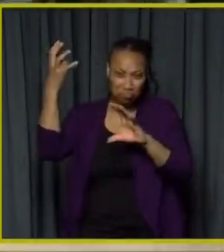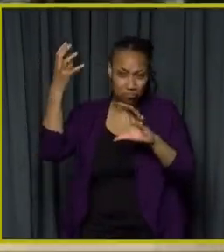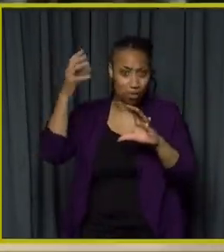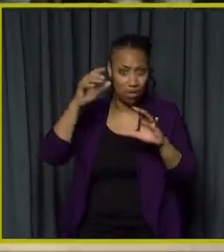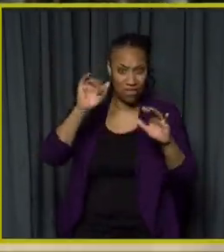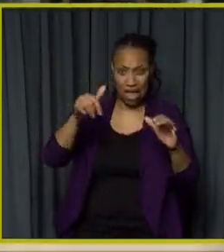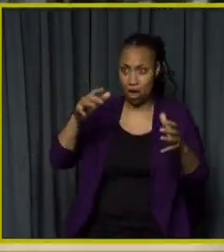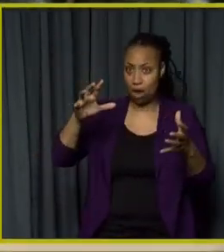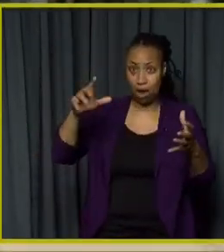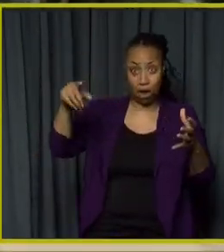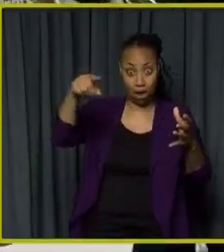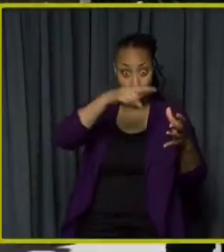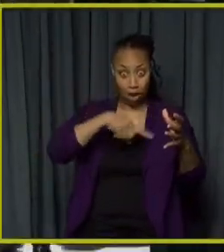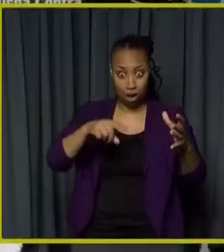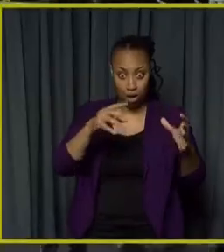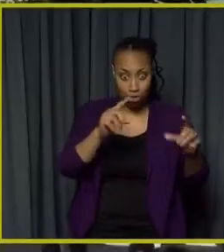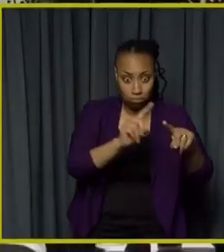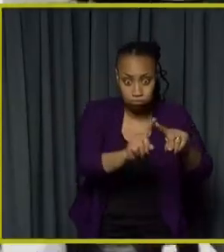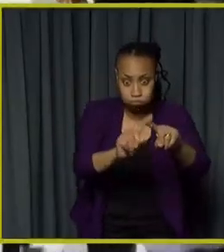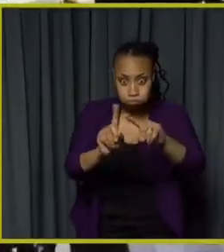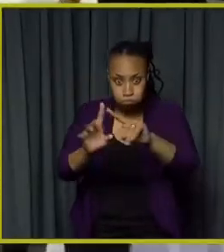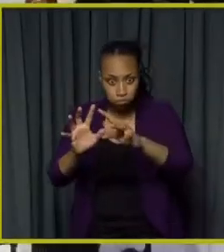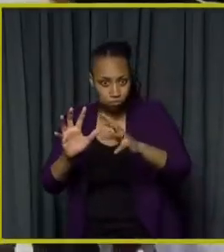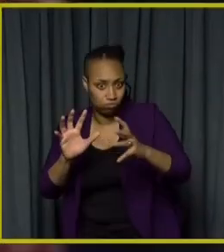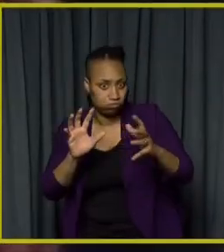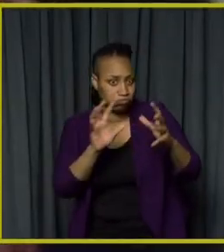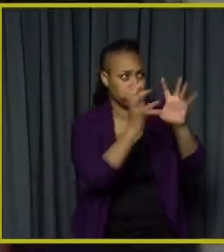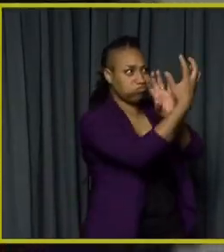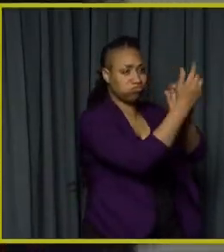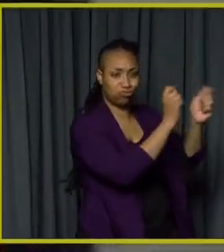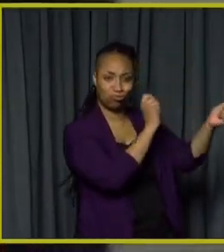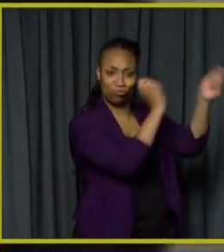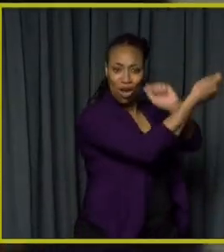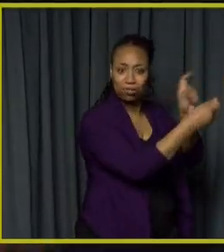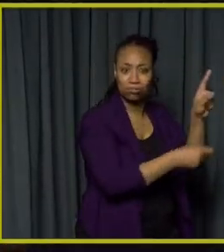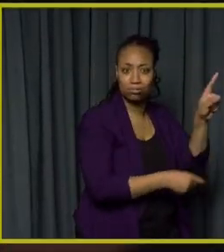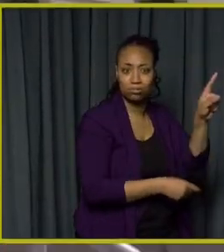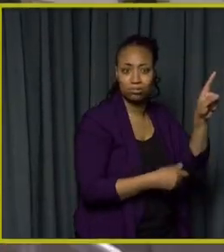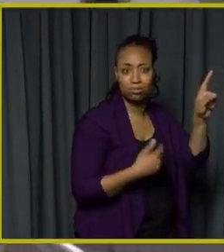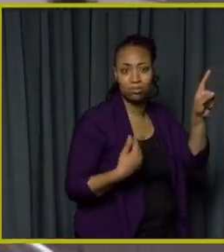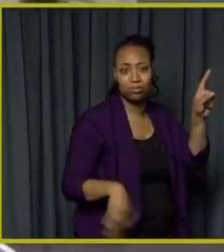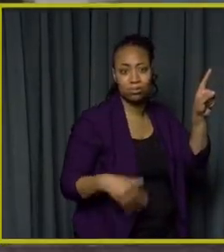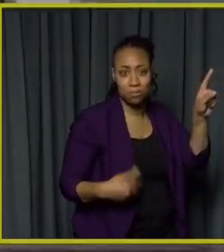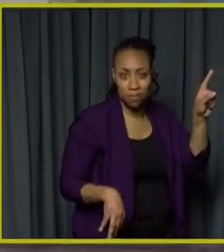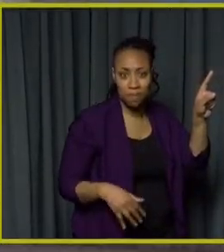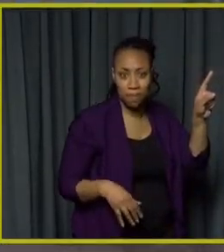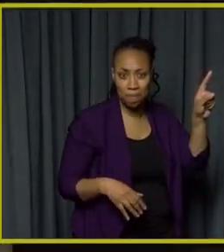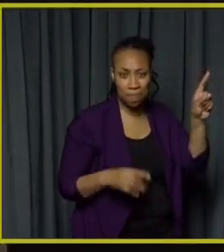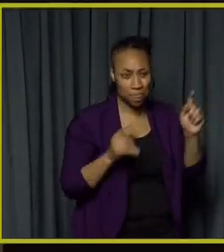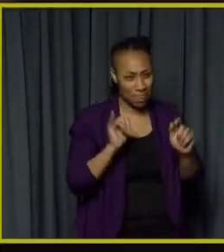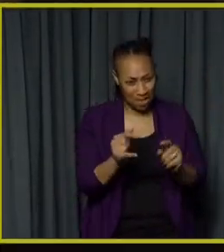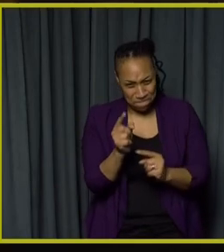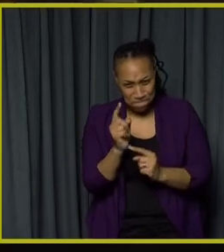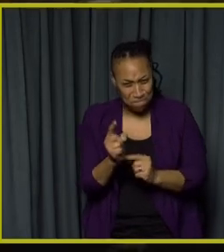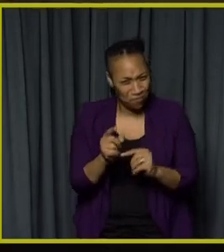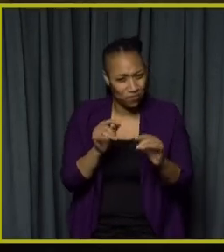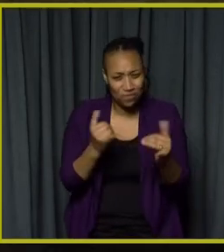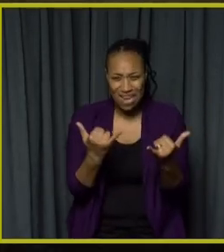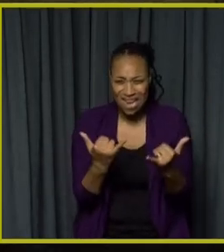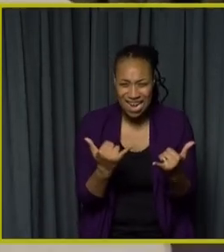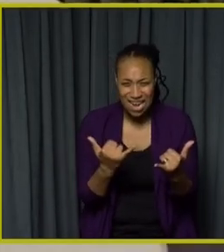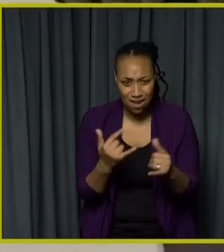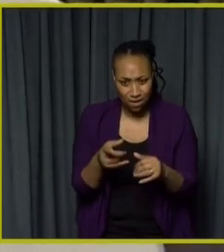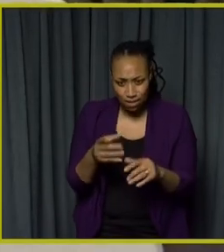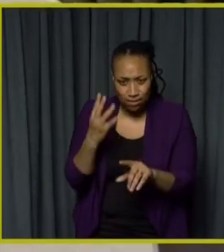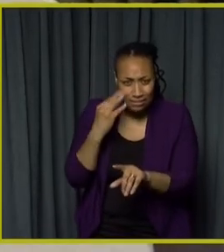Every chain. And so we have to come to a point that every attack on the poor will embolden our